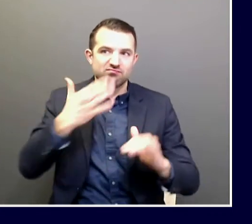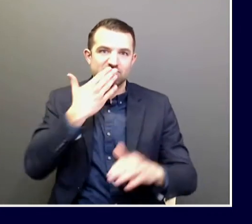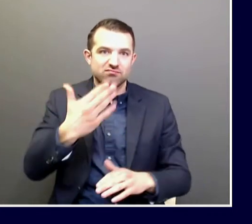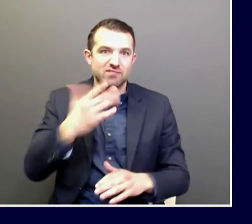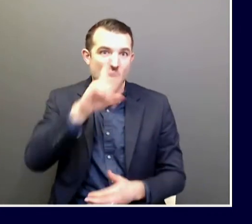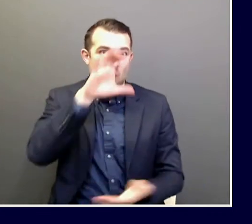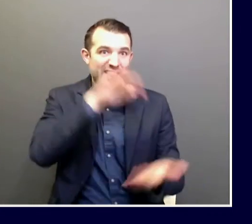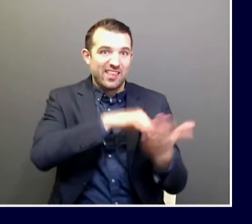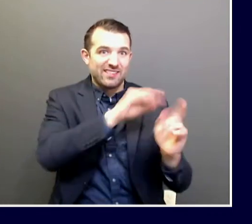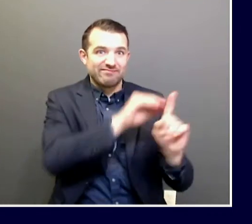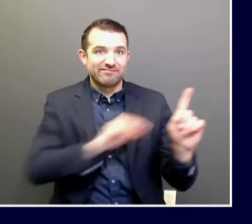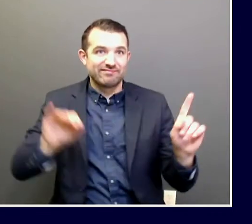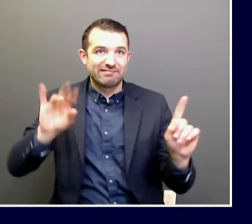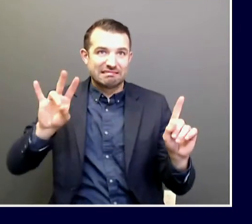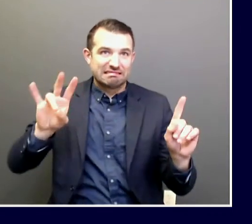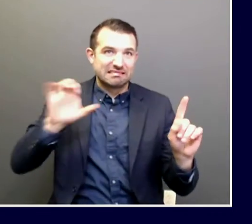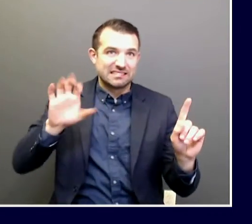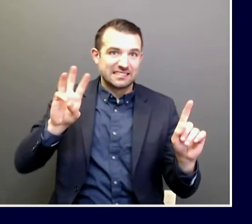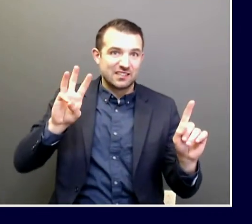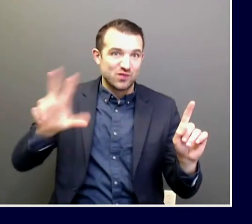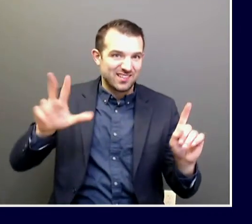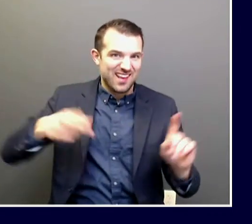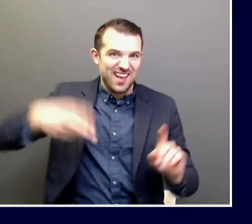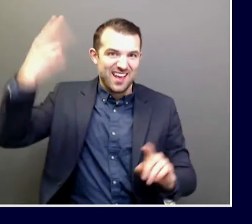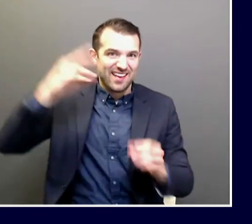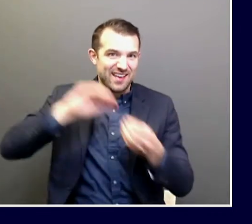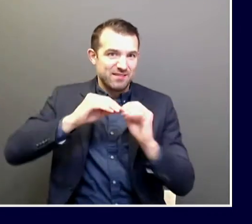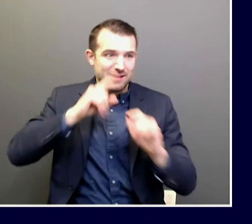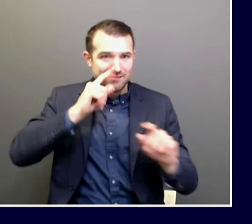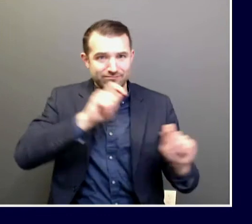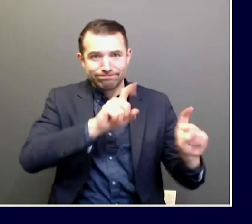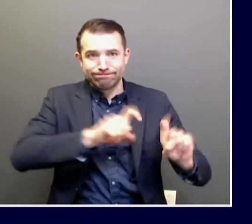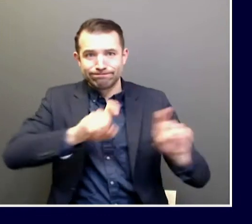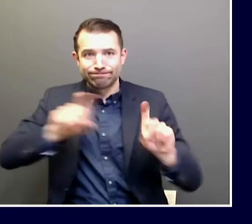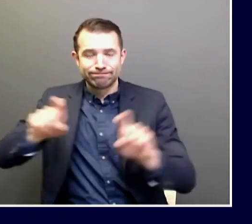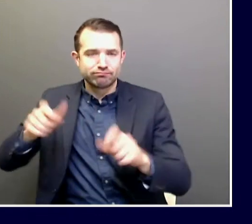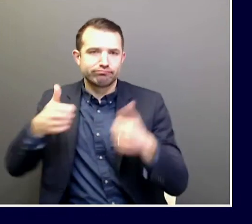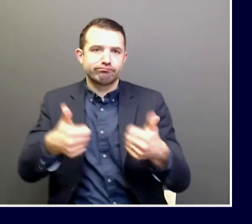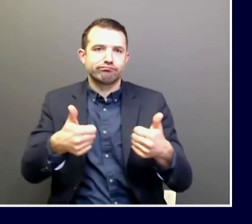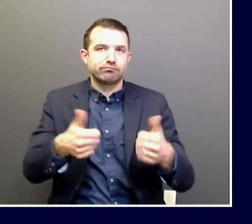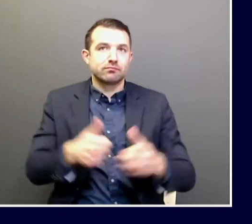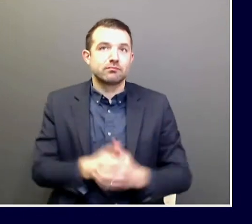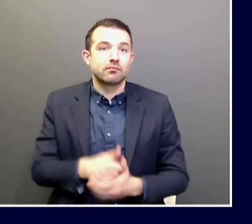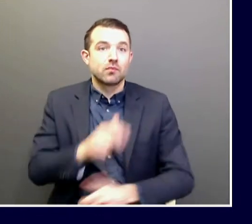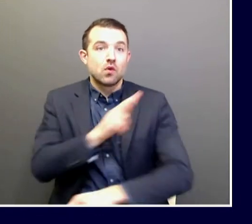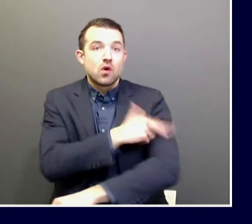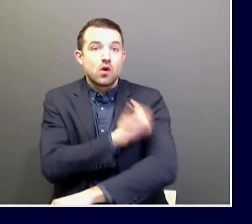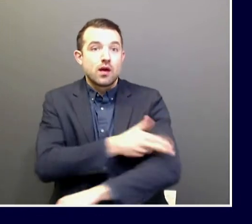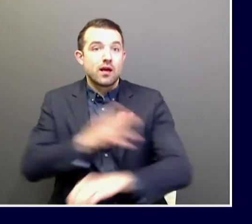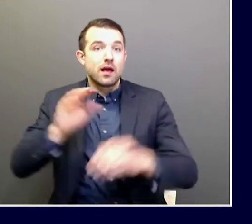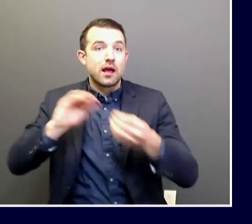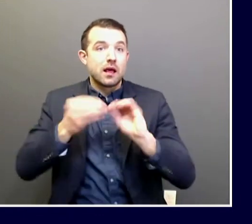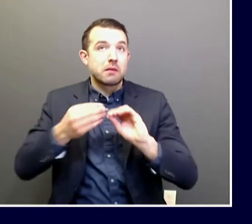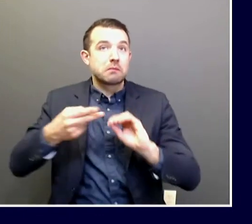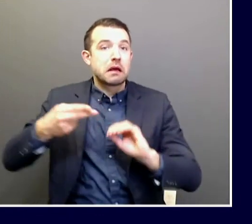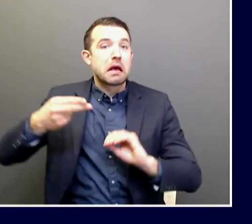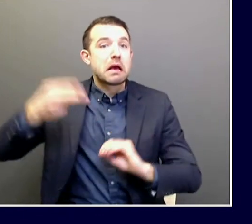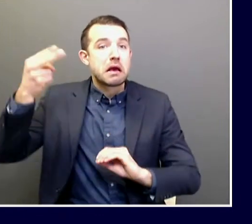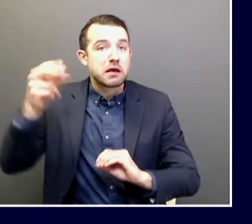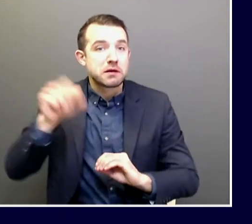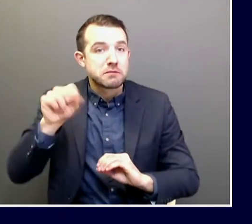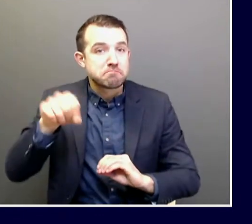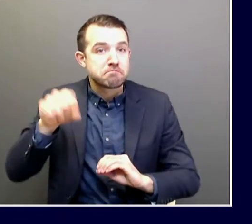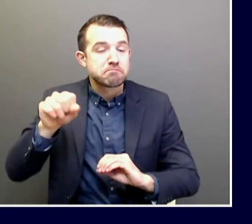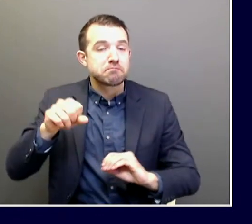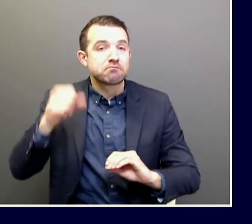100,000. As with hospitalizations, these metrics remain at a high point, but are starting to trend in a more favorable,